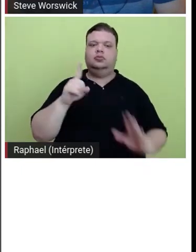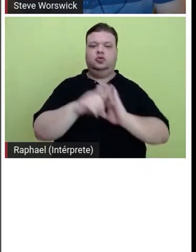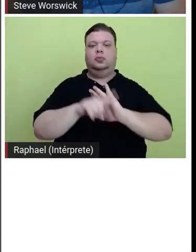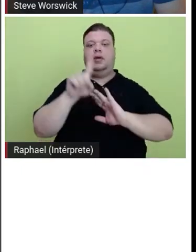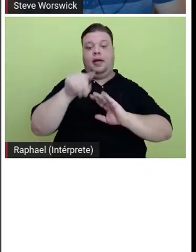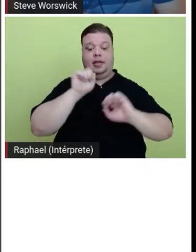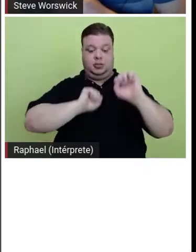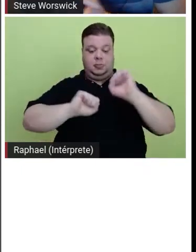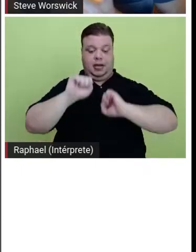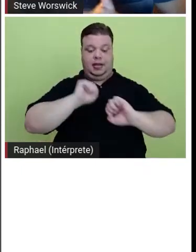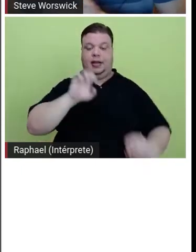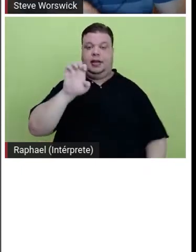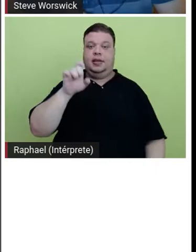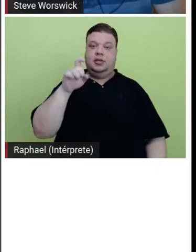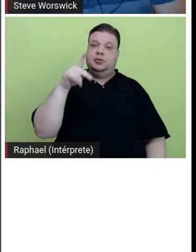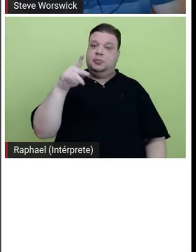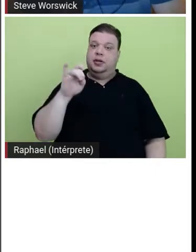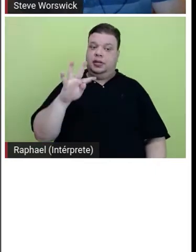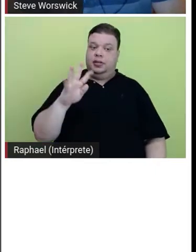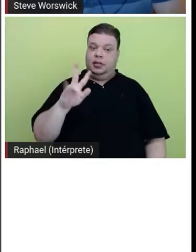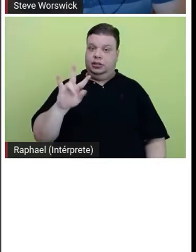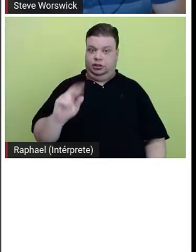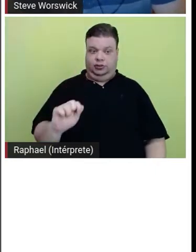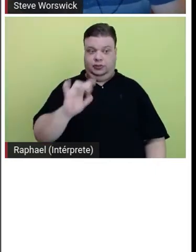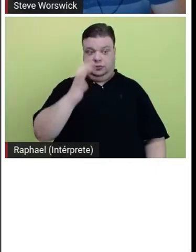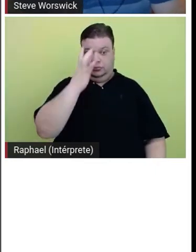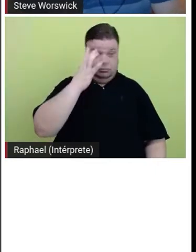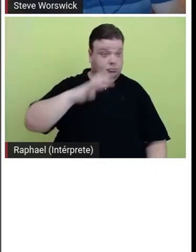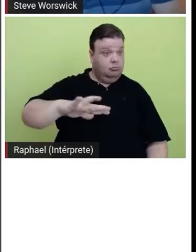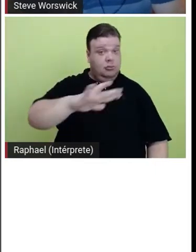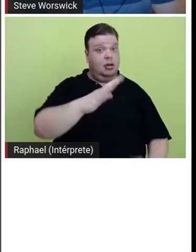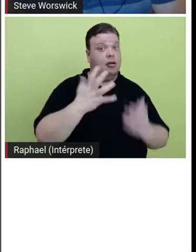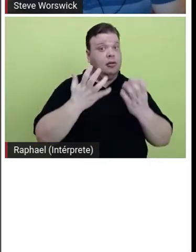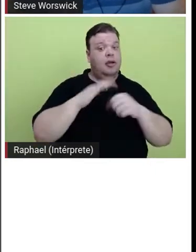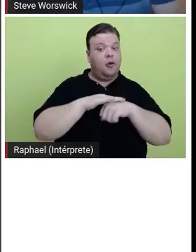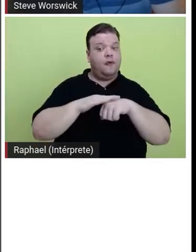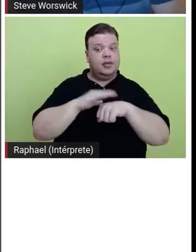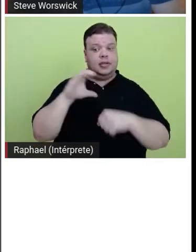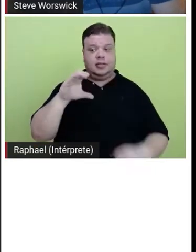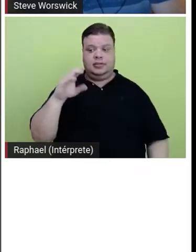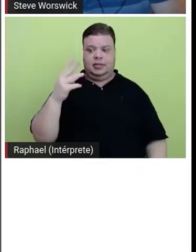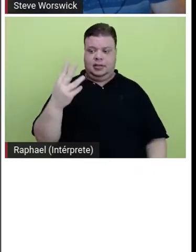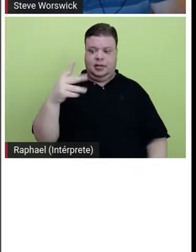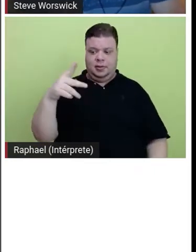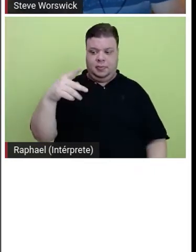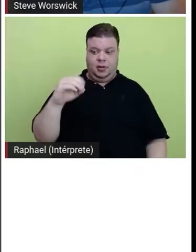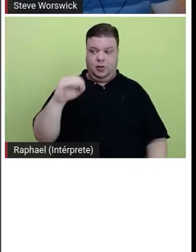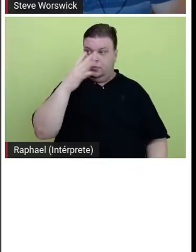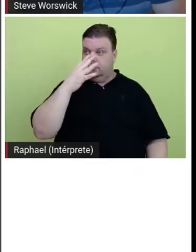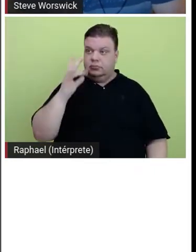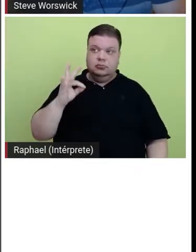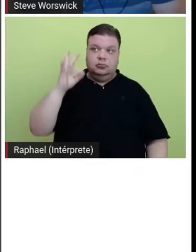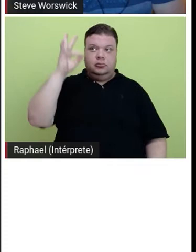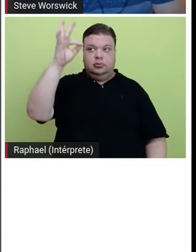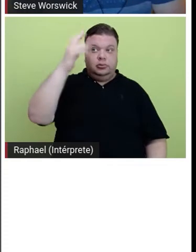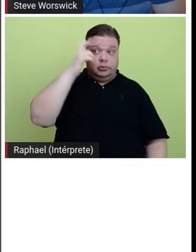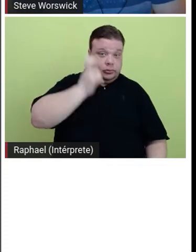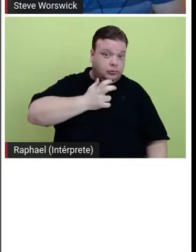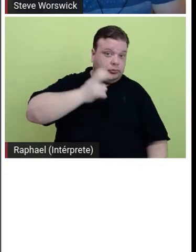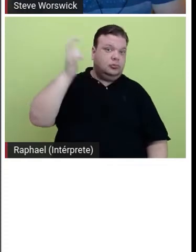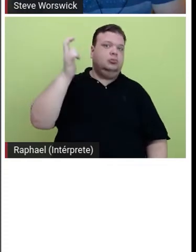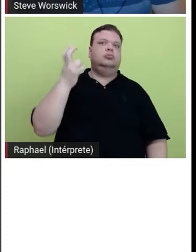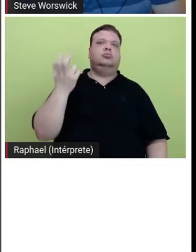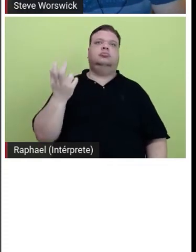if it does fail. The technology for this is still very, it's still very early